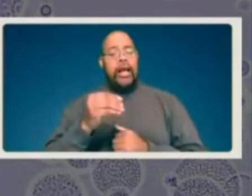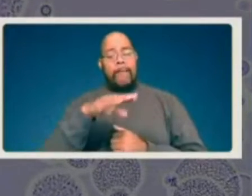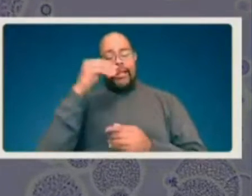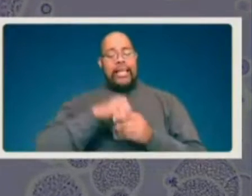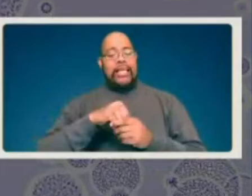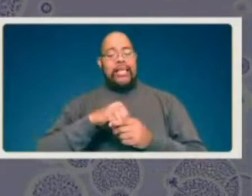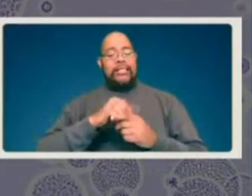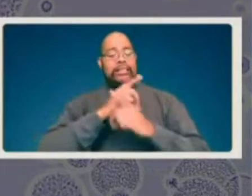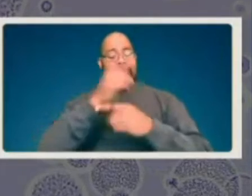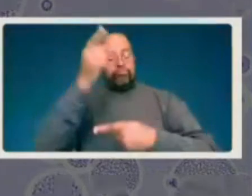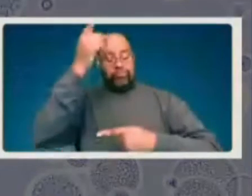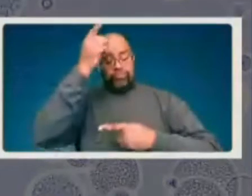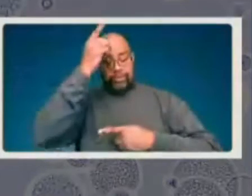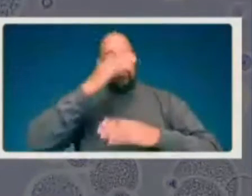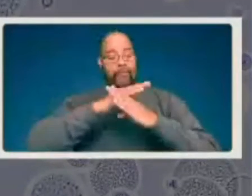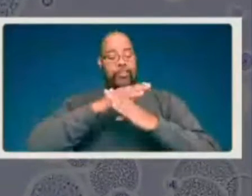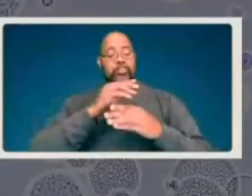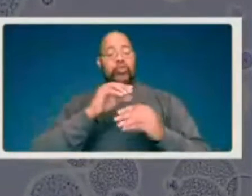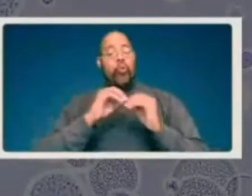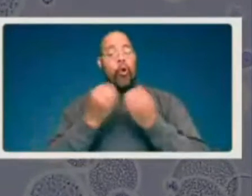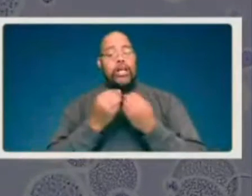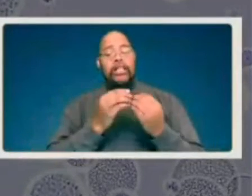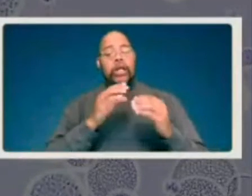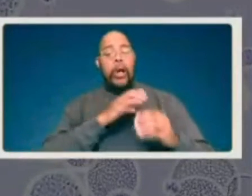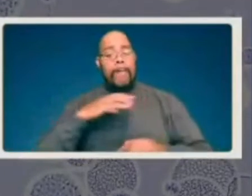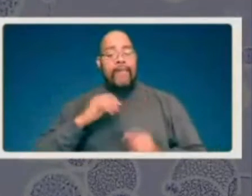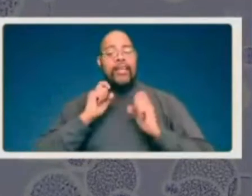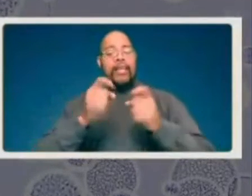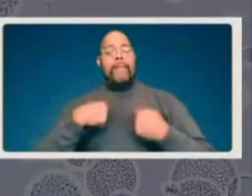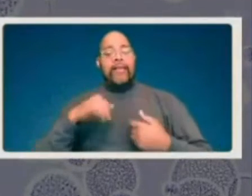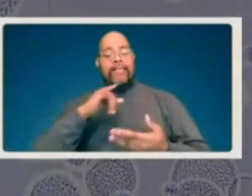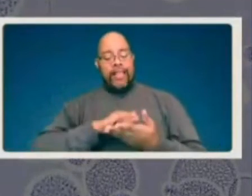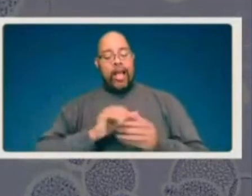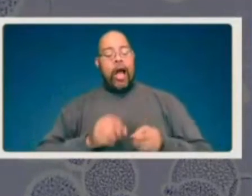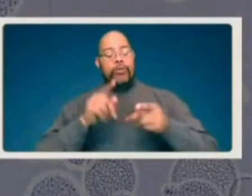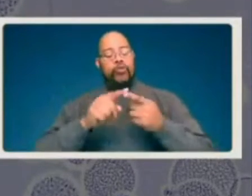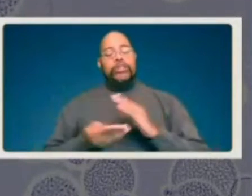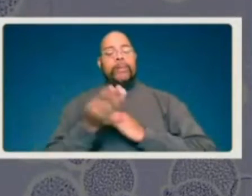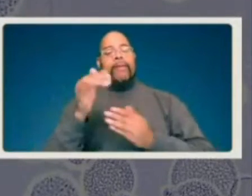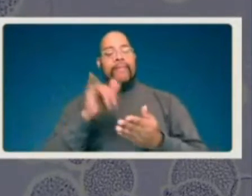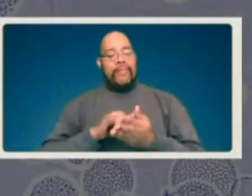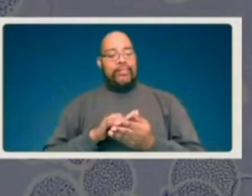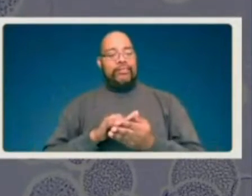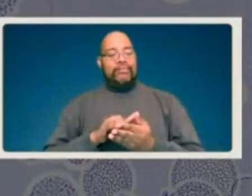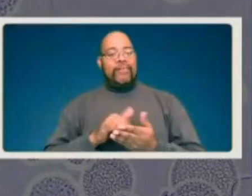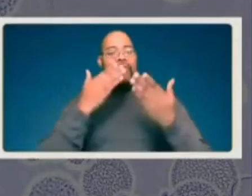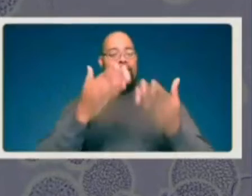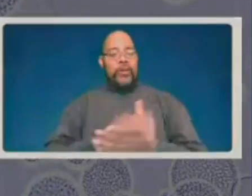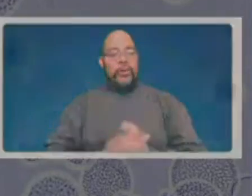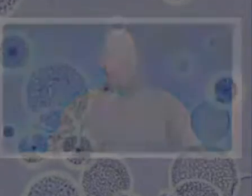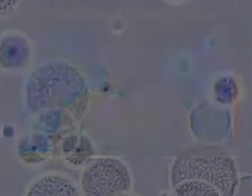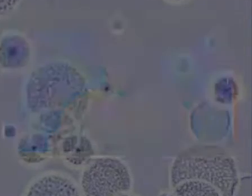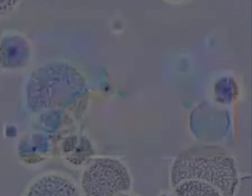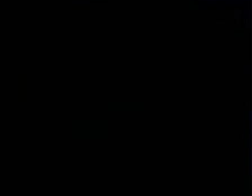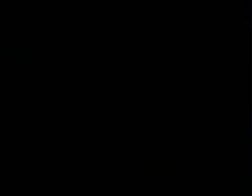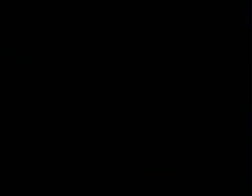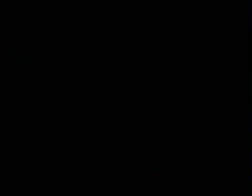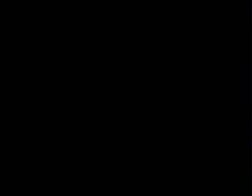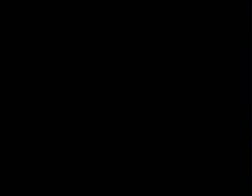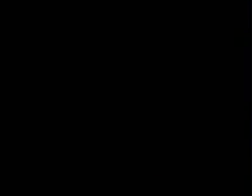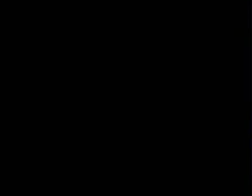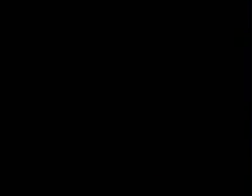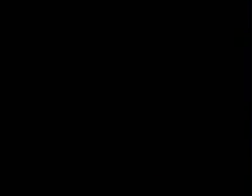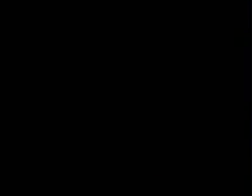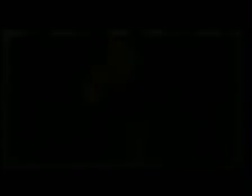this research, and the Black in Immunology Organizing Committee for giving me the opportunity to submit this. Thank